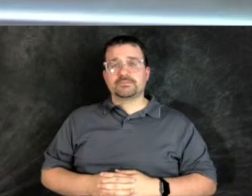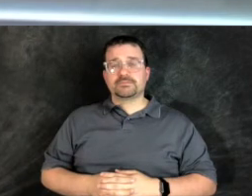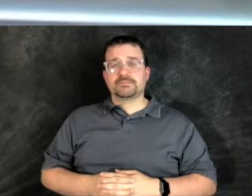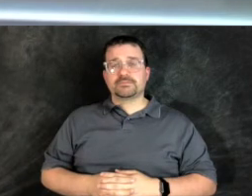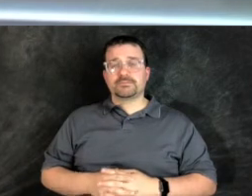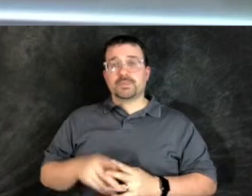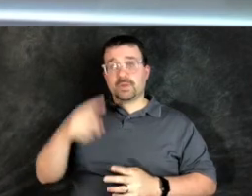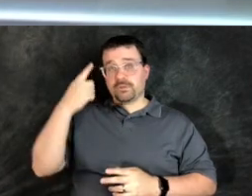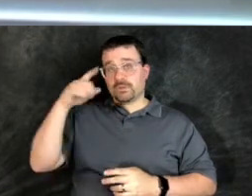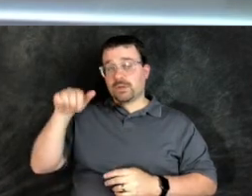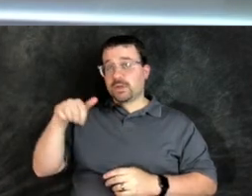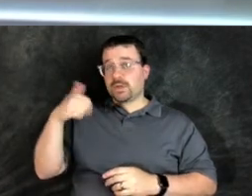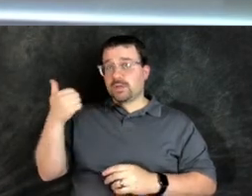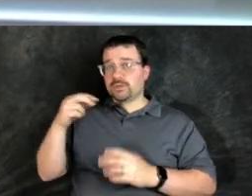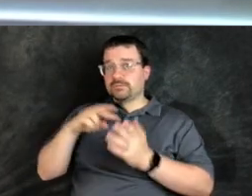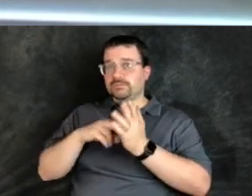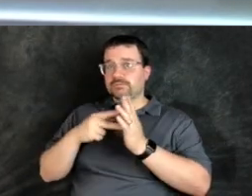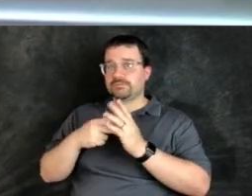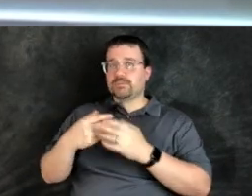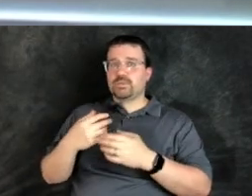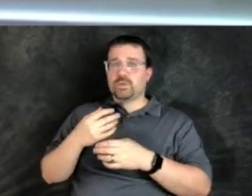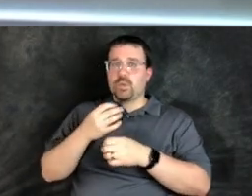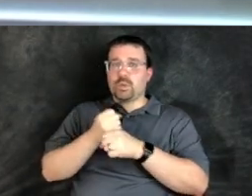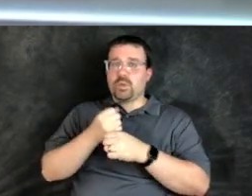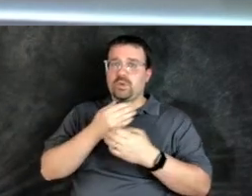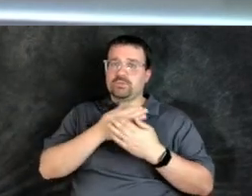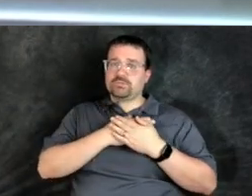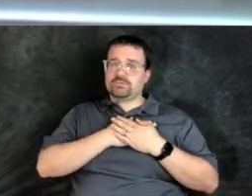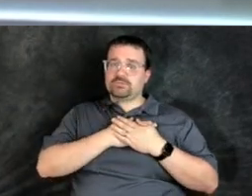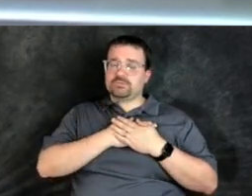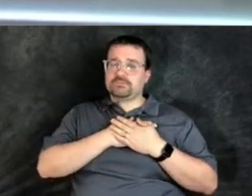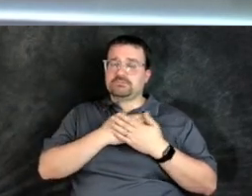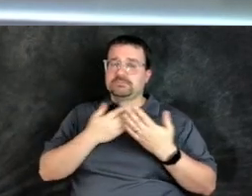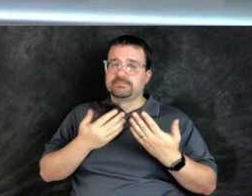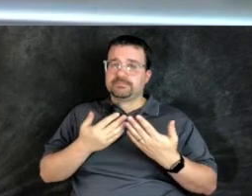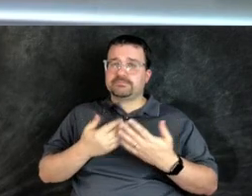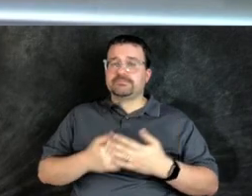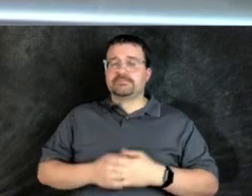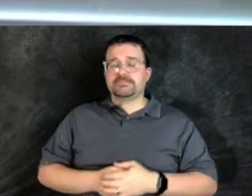For the other intentions we hold in our hearts,